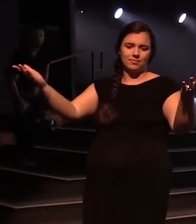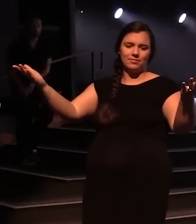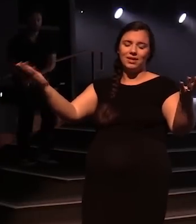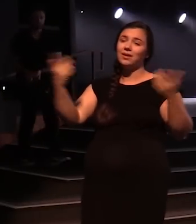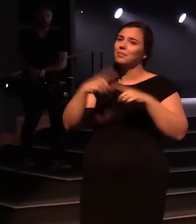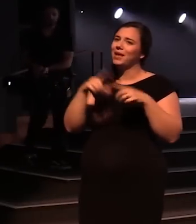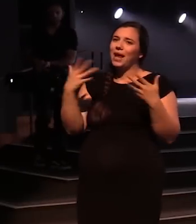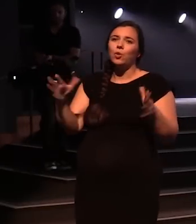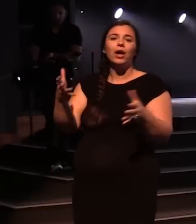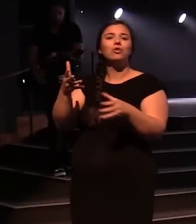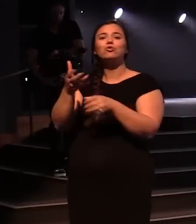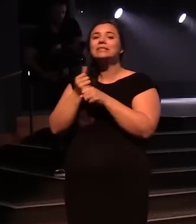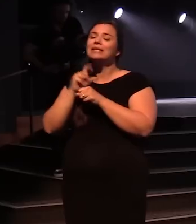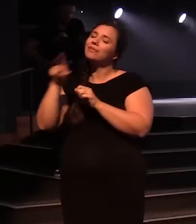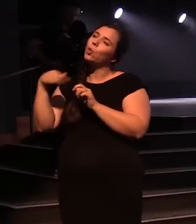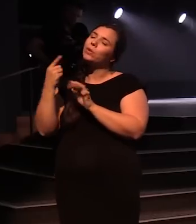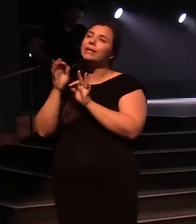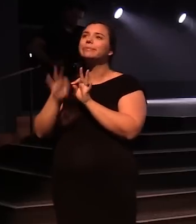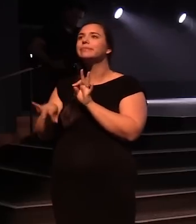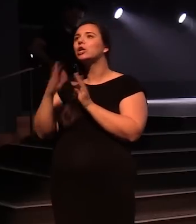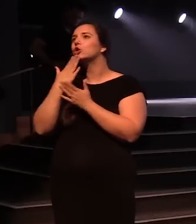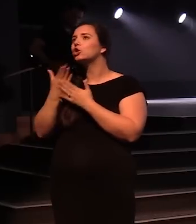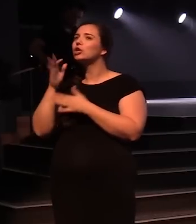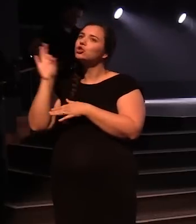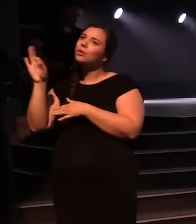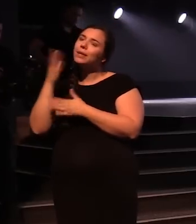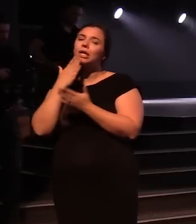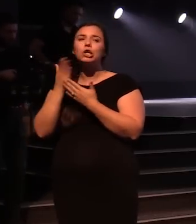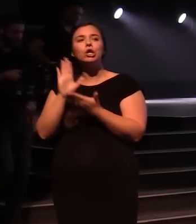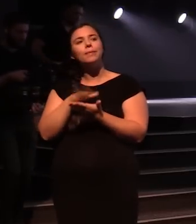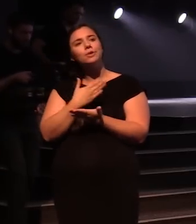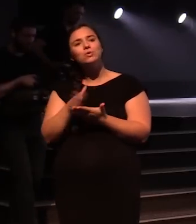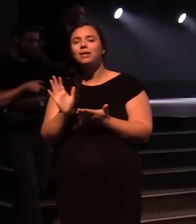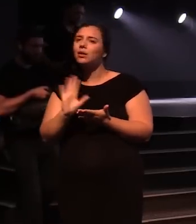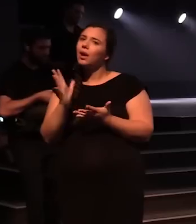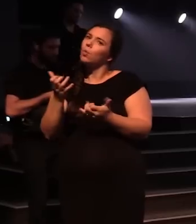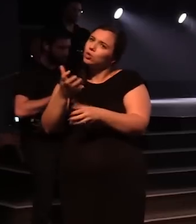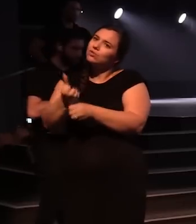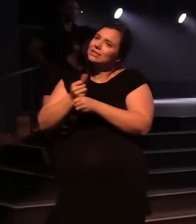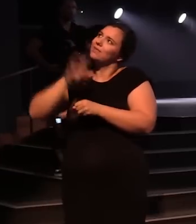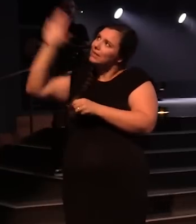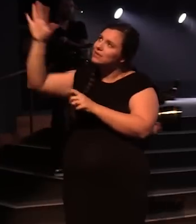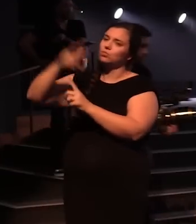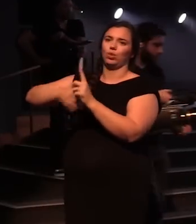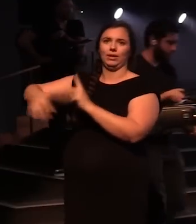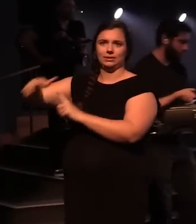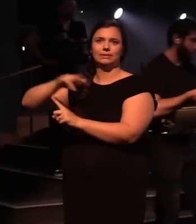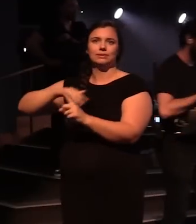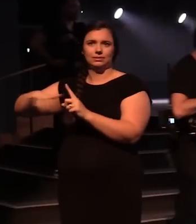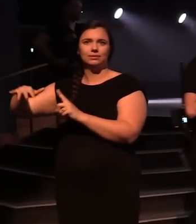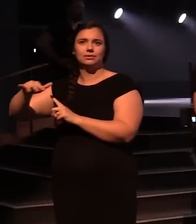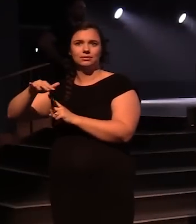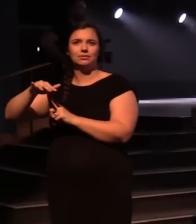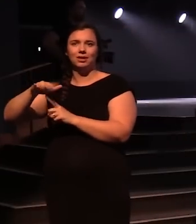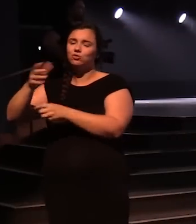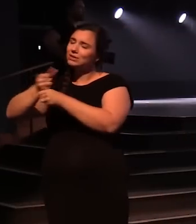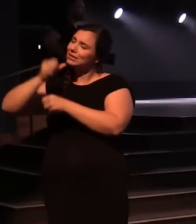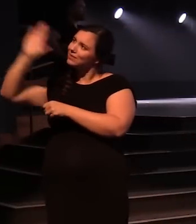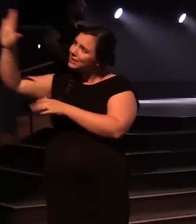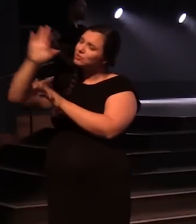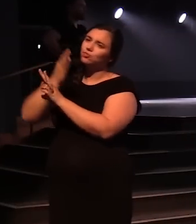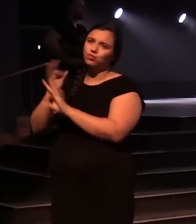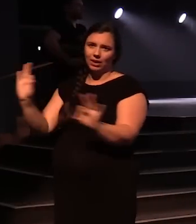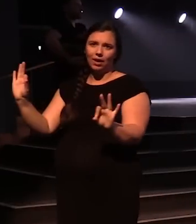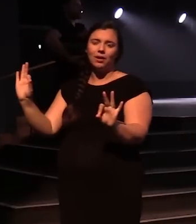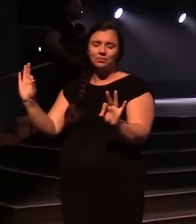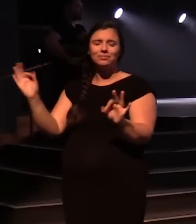want to receive a good sermon. I don't want to receive good music. I want to receive His presence and receive His freedom.